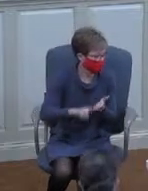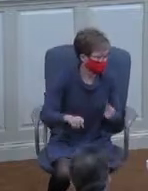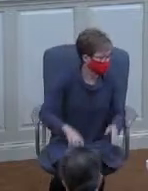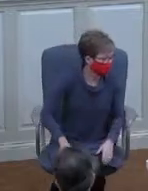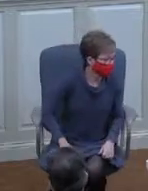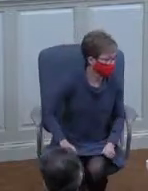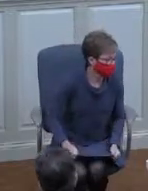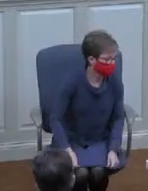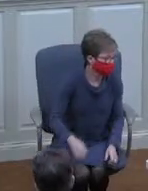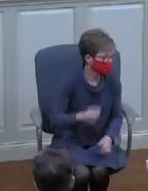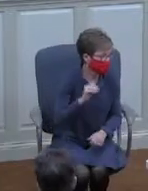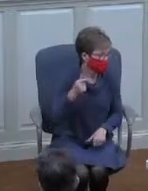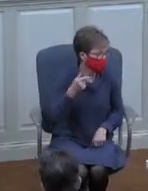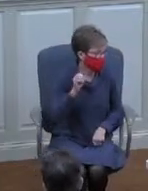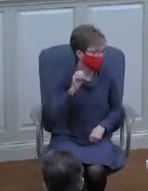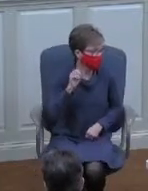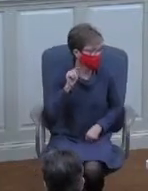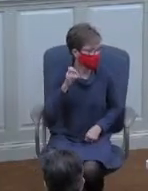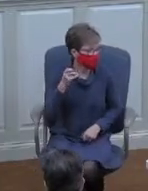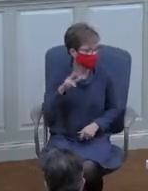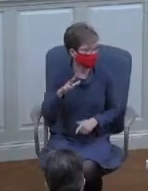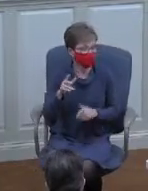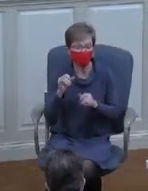Engineering Services Contract.